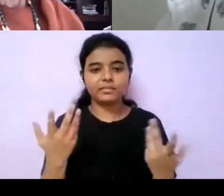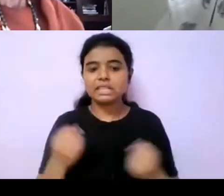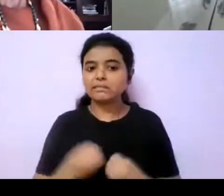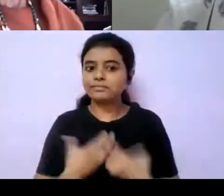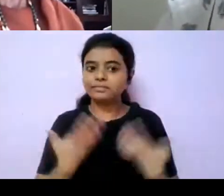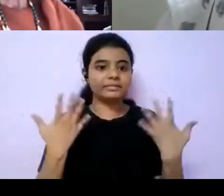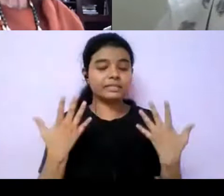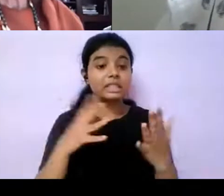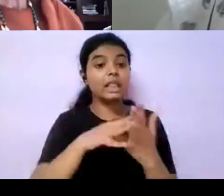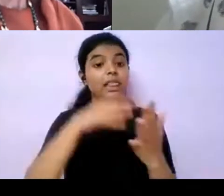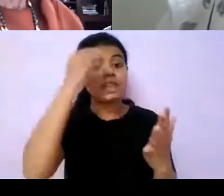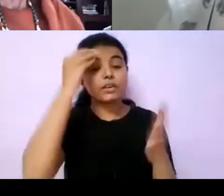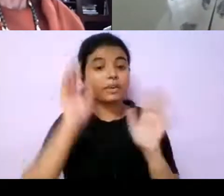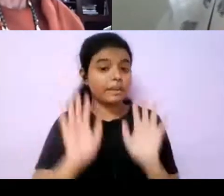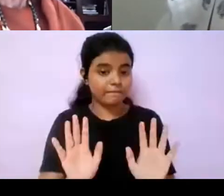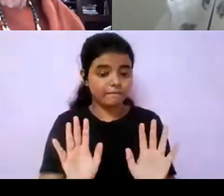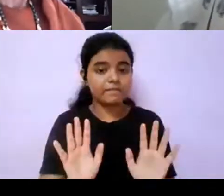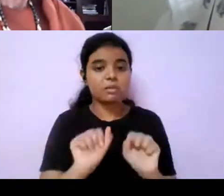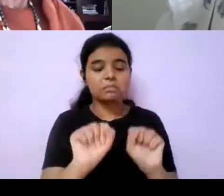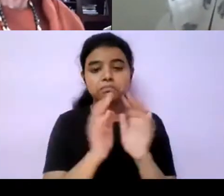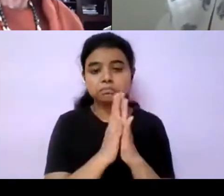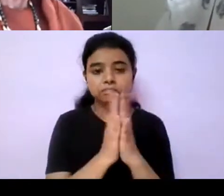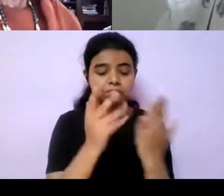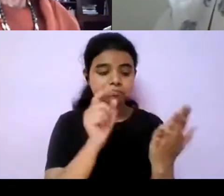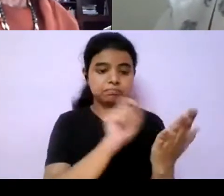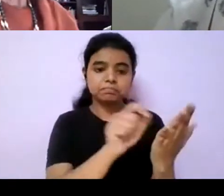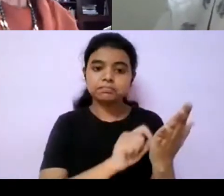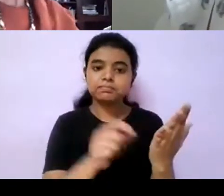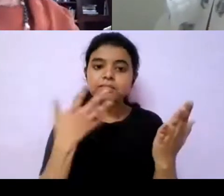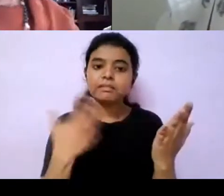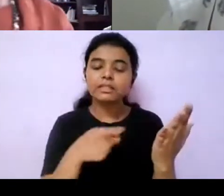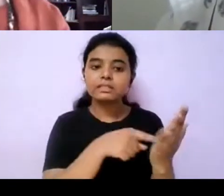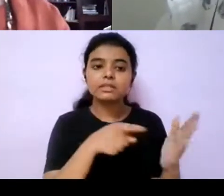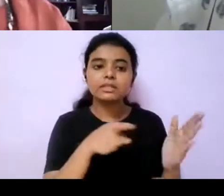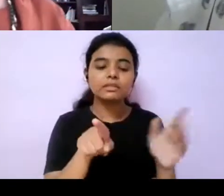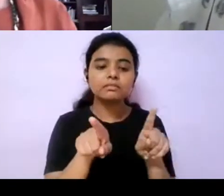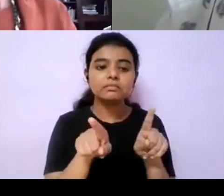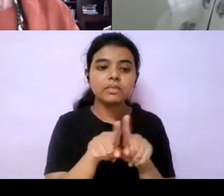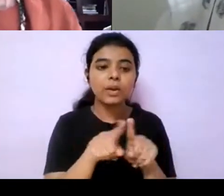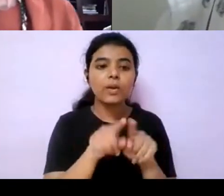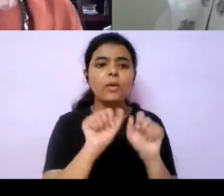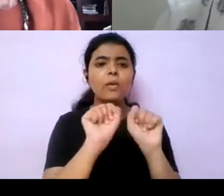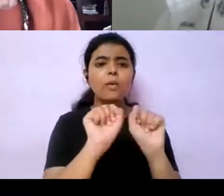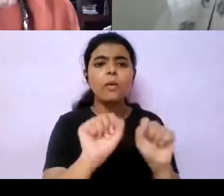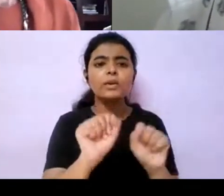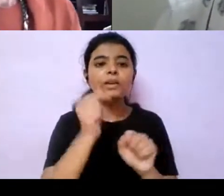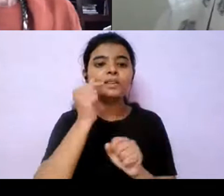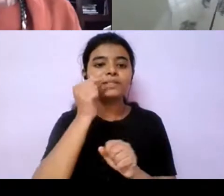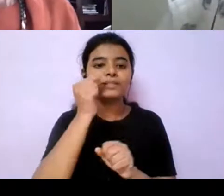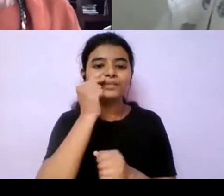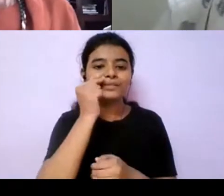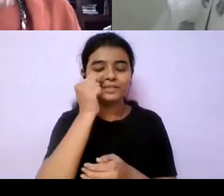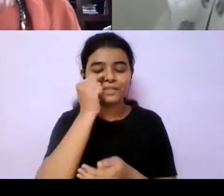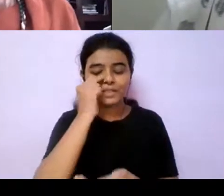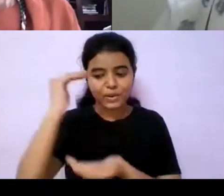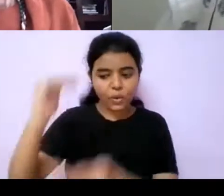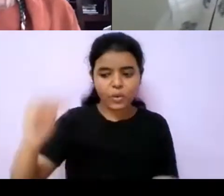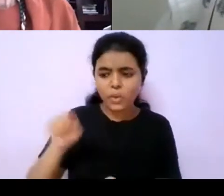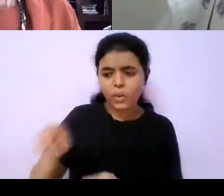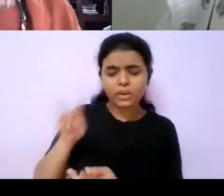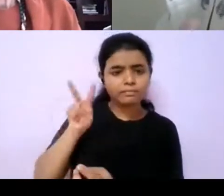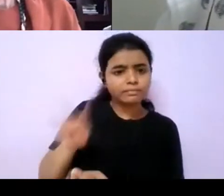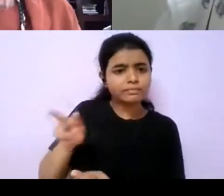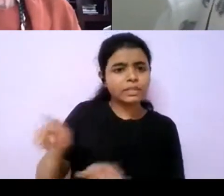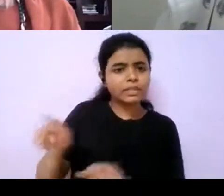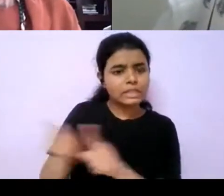and the learnings that you have derived from the life of your daughter are something that so many of us find